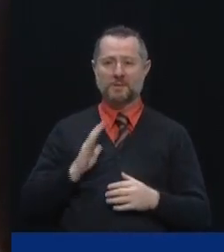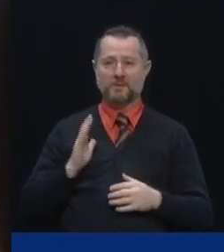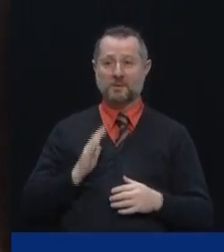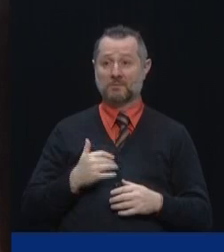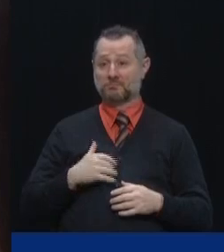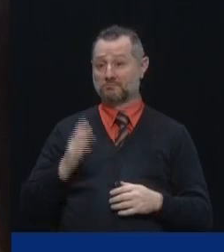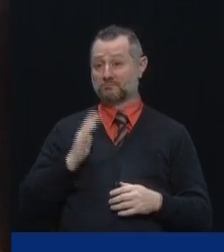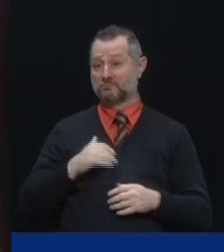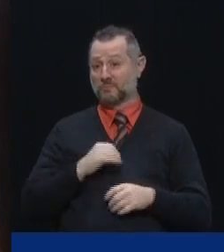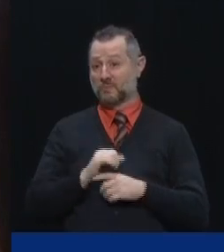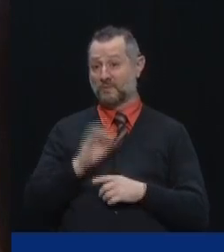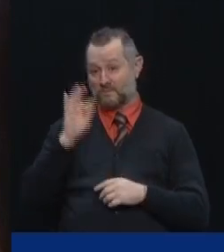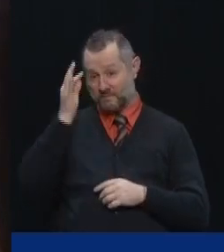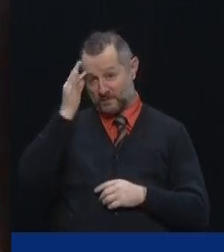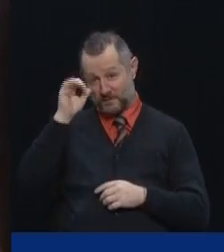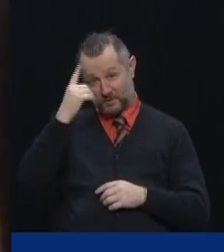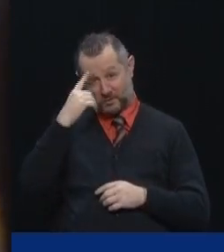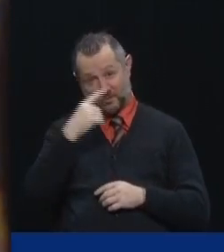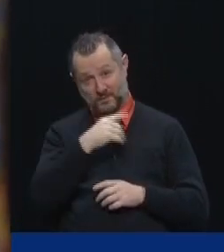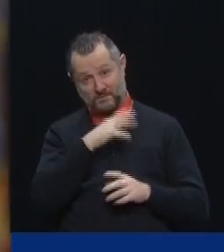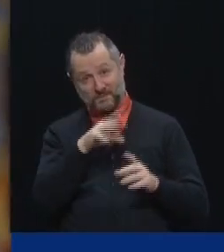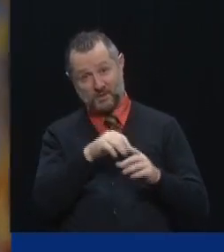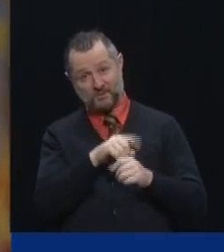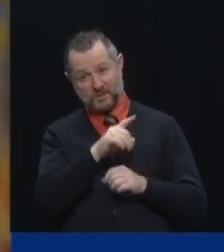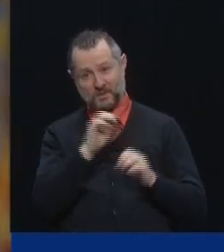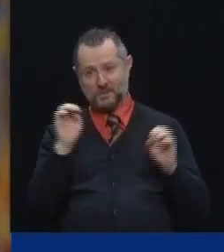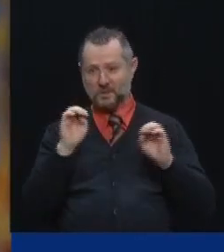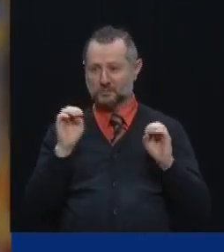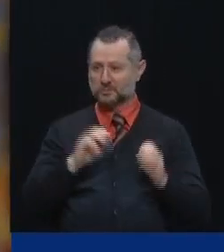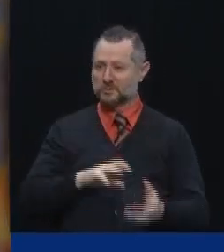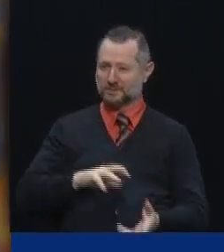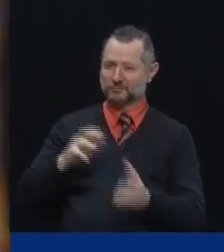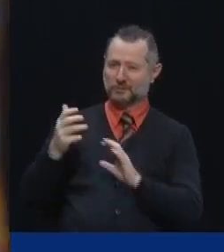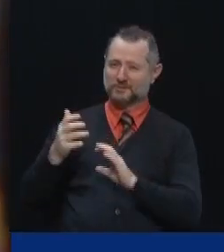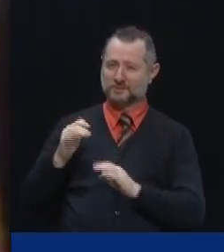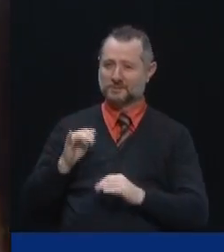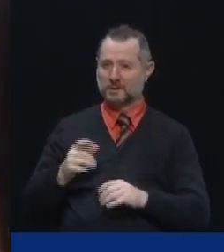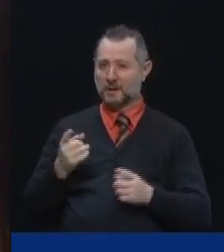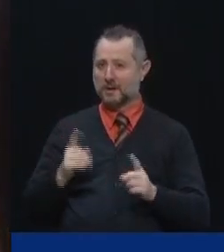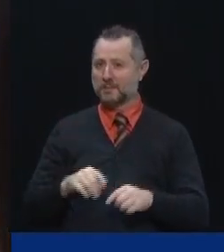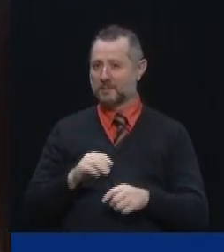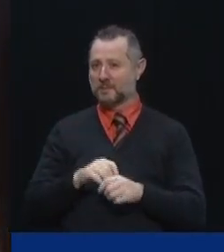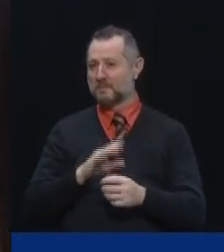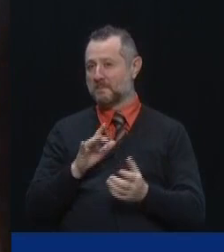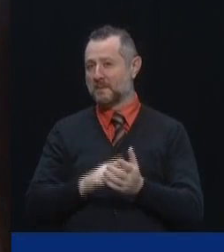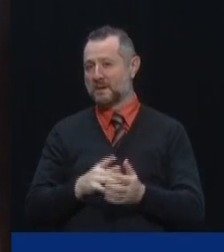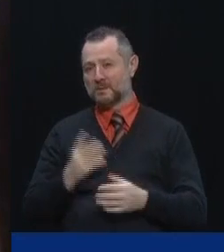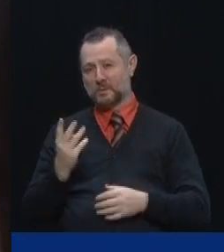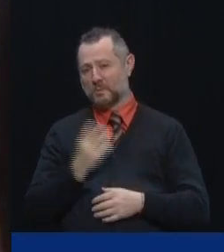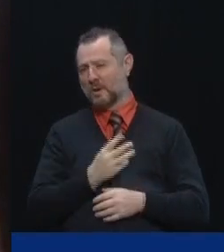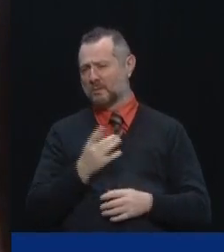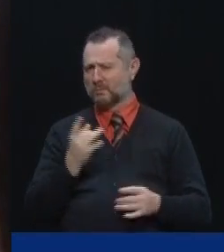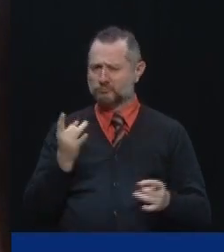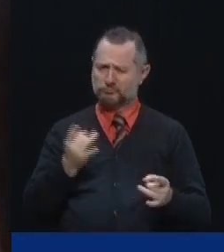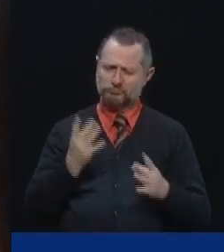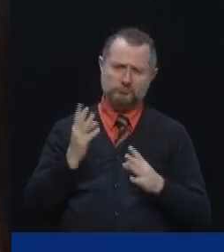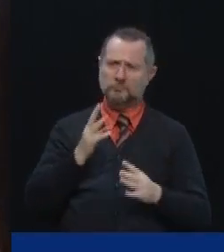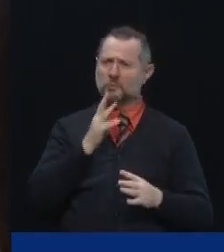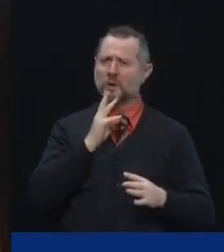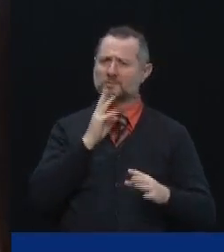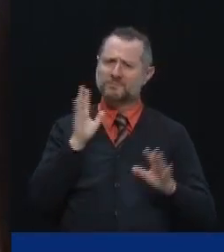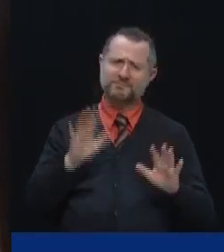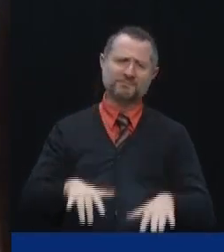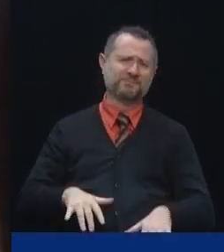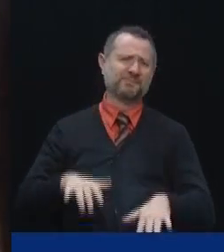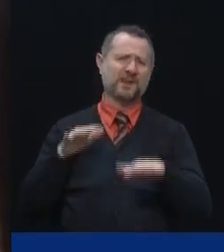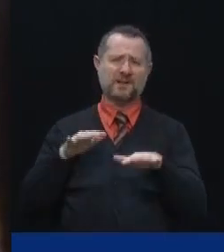did emergency disasters, and I'll never forget, I was in the Midwest of the United States, and there had been a terrible flood. And we were